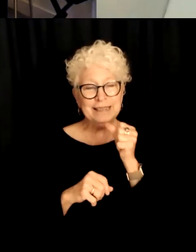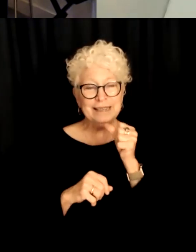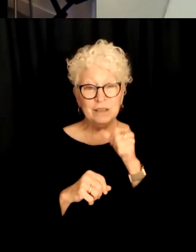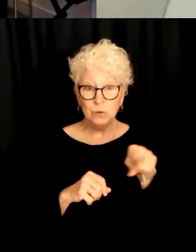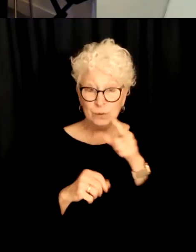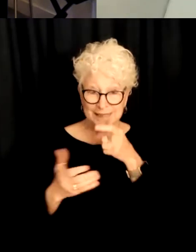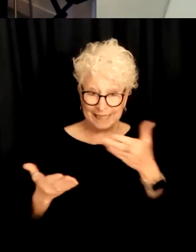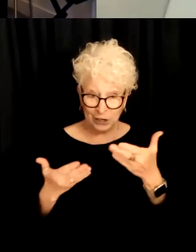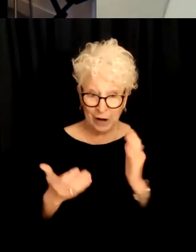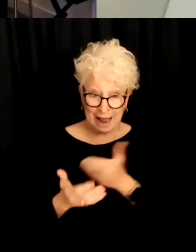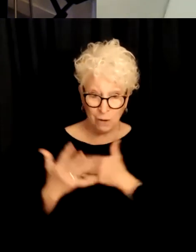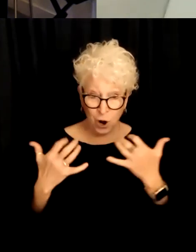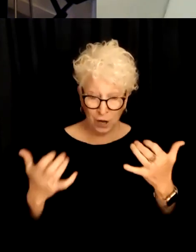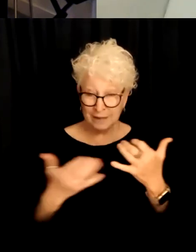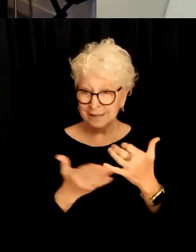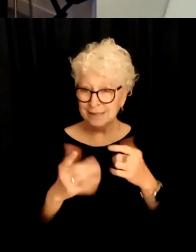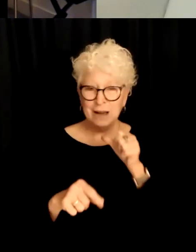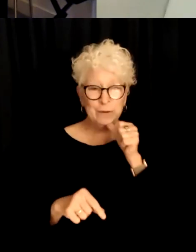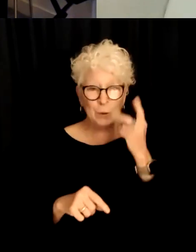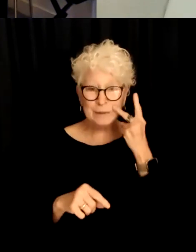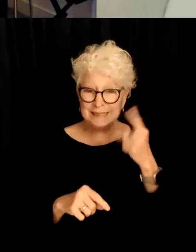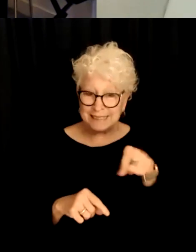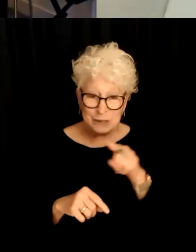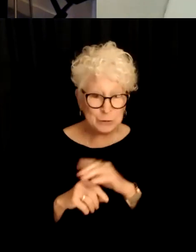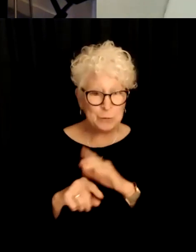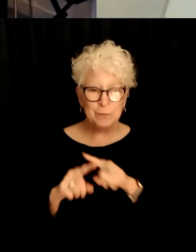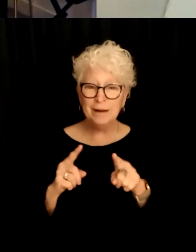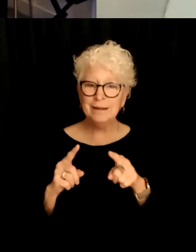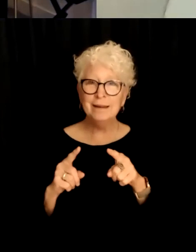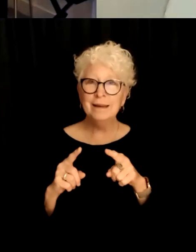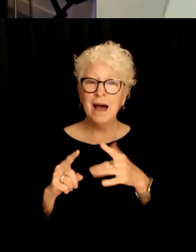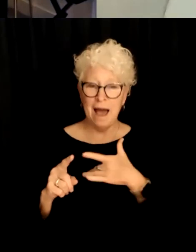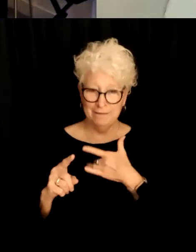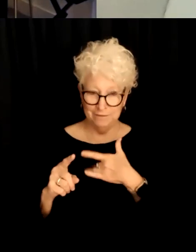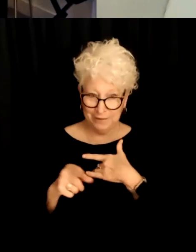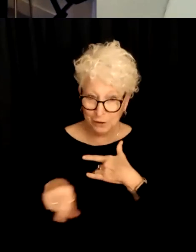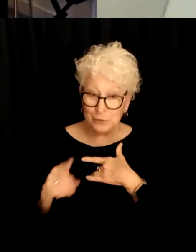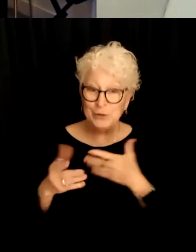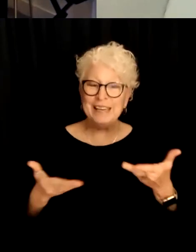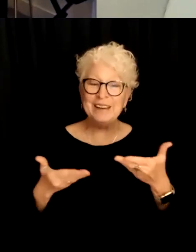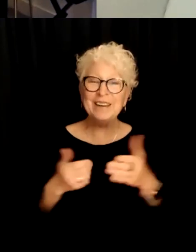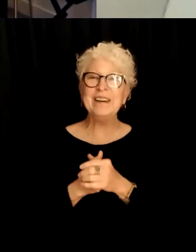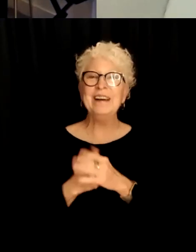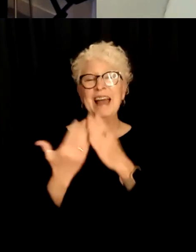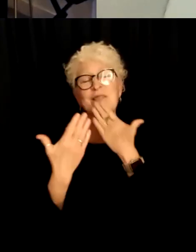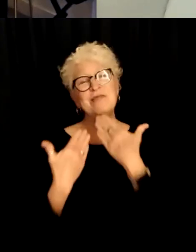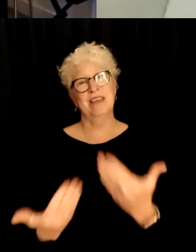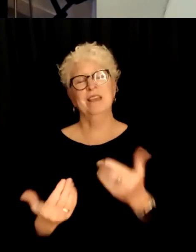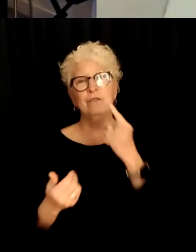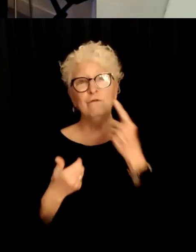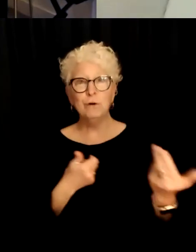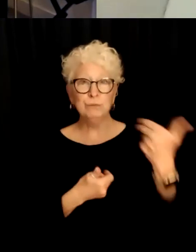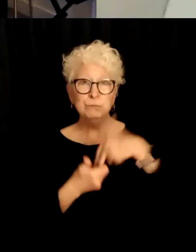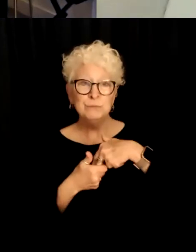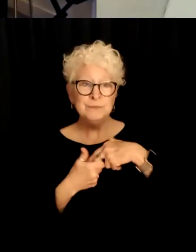you. Thank you so much to everybody who's here. I know a lot of you who are here are doing amazing work